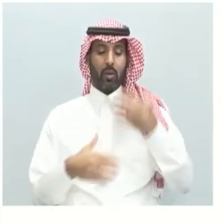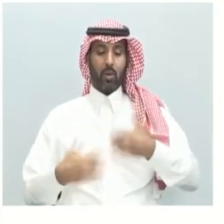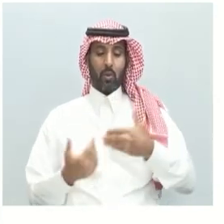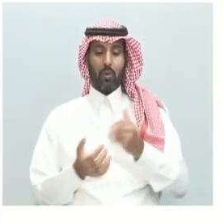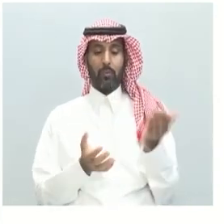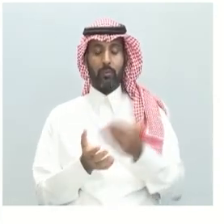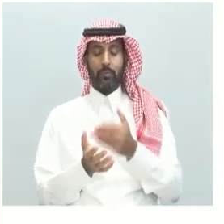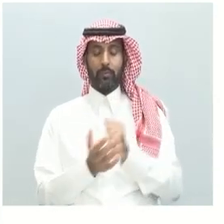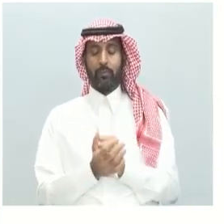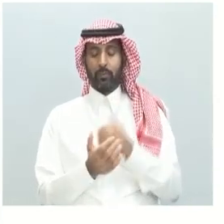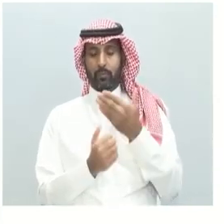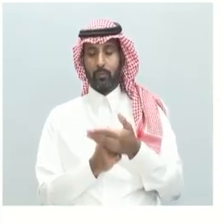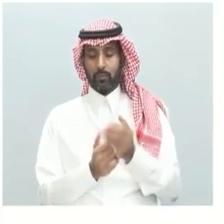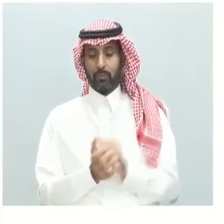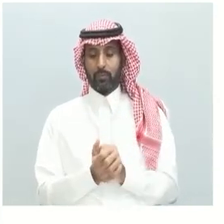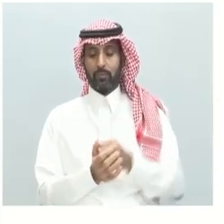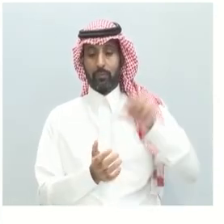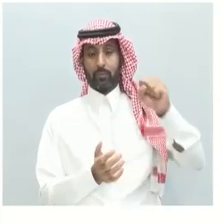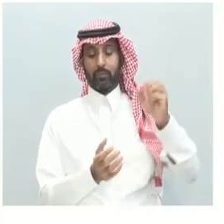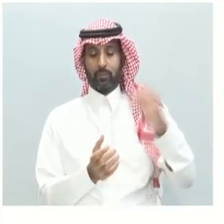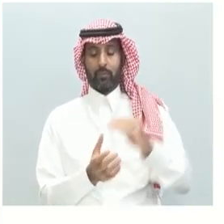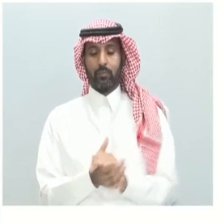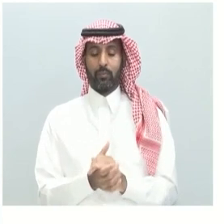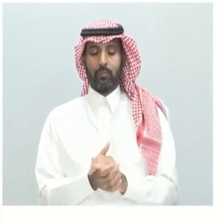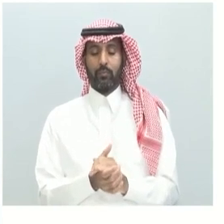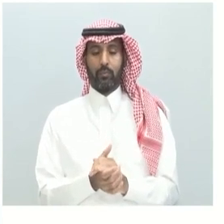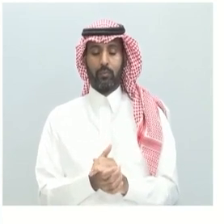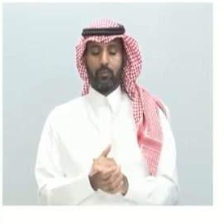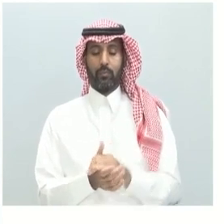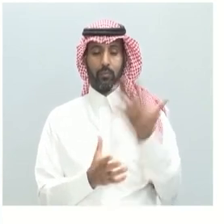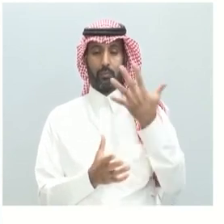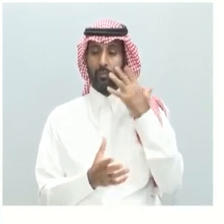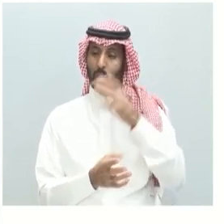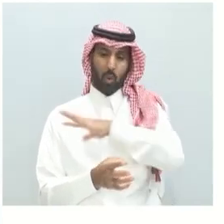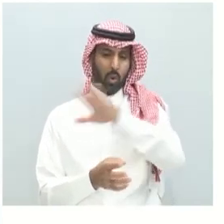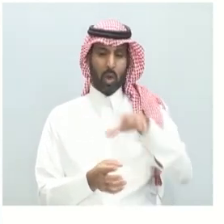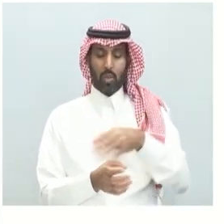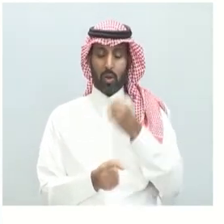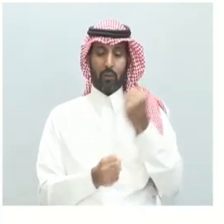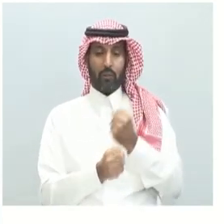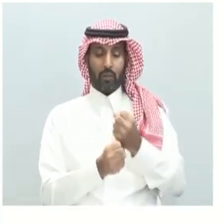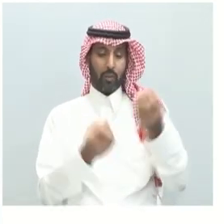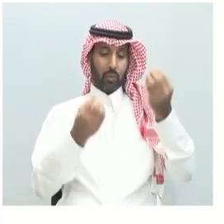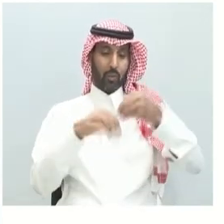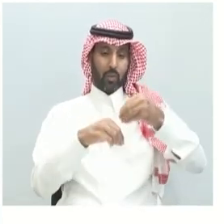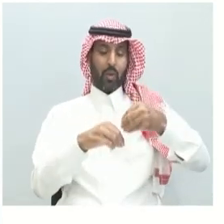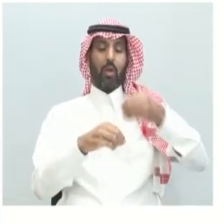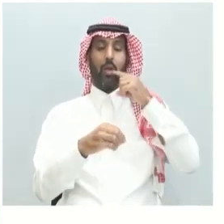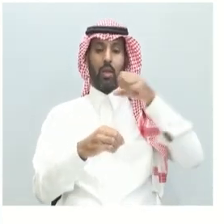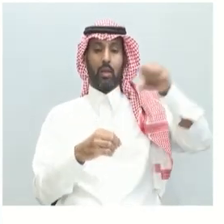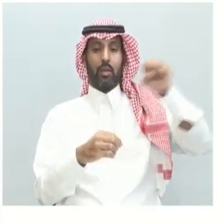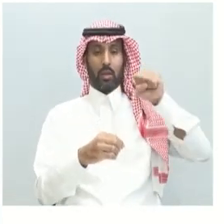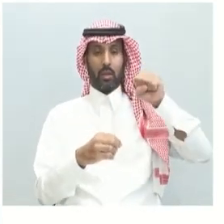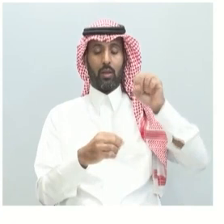becomes enjoys or play becomes plays, and so on. Number five, for all other verbs, we just add S,